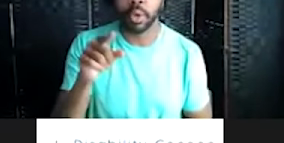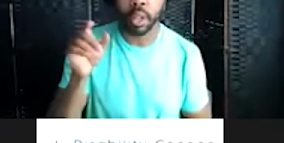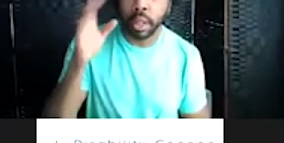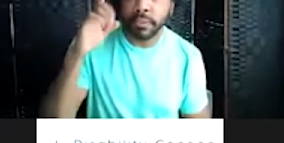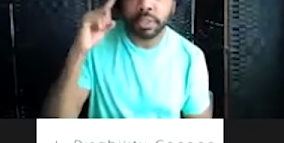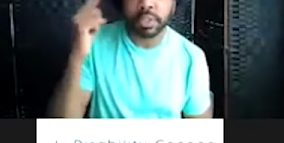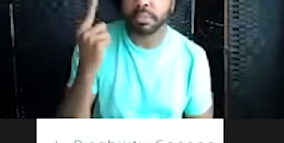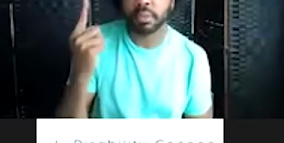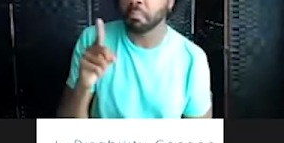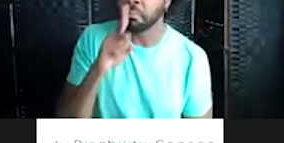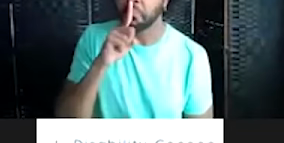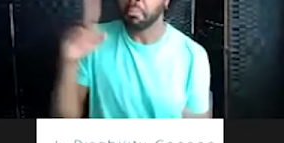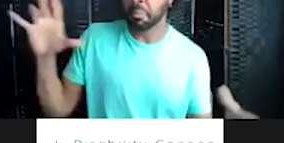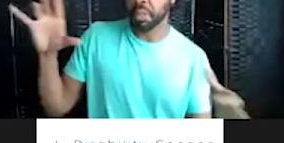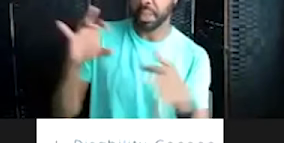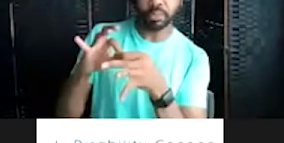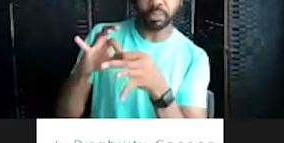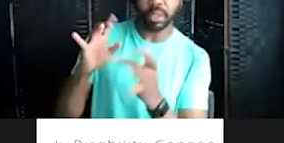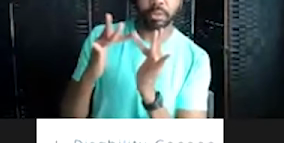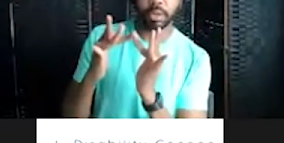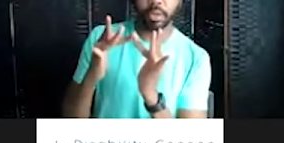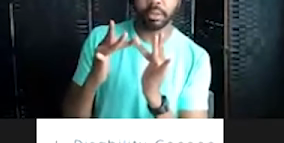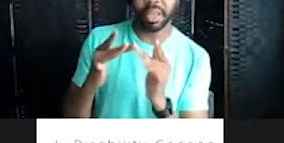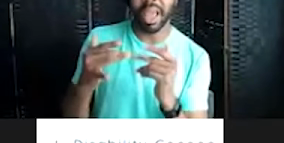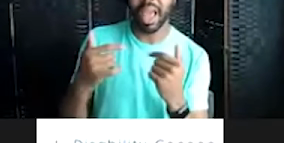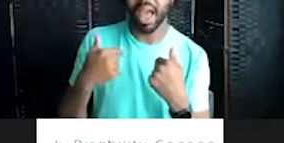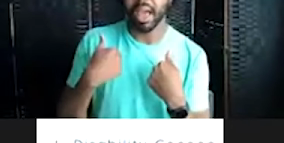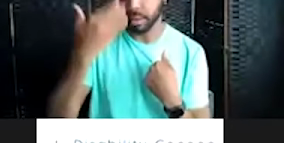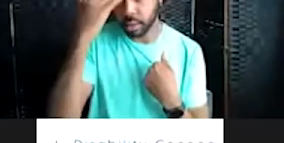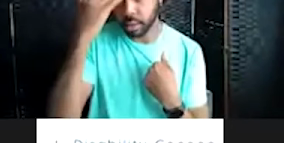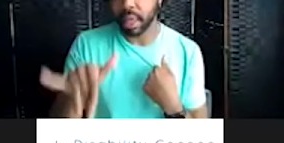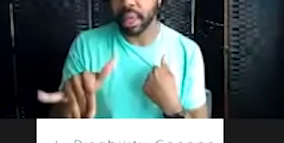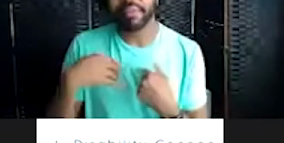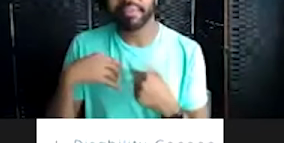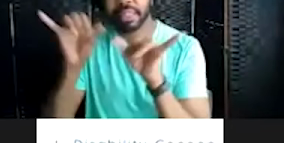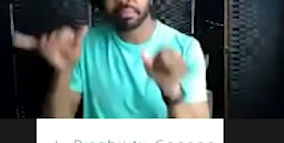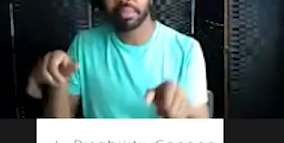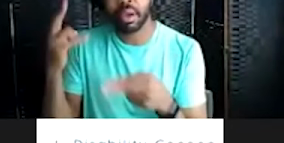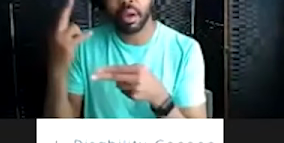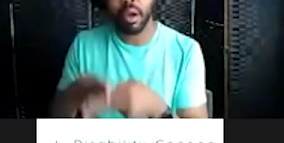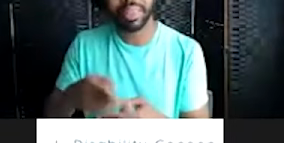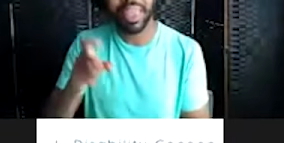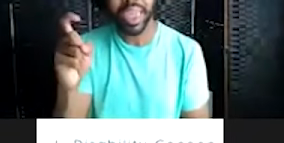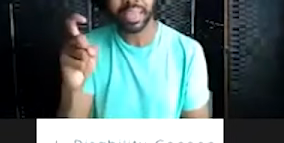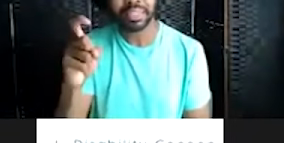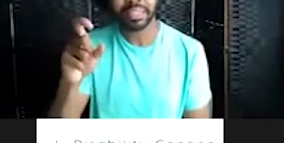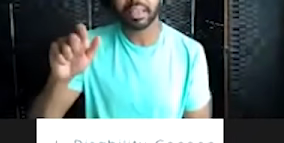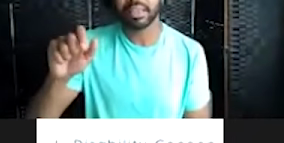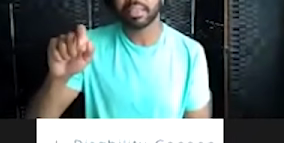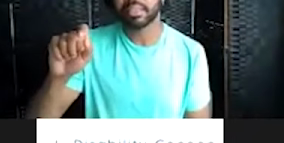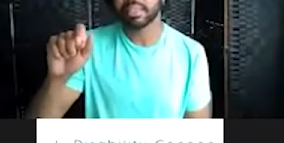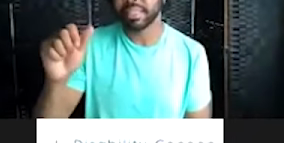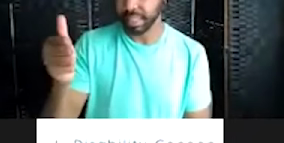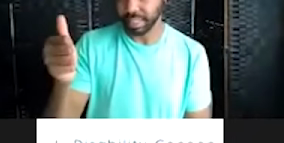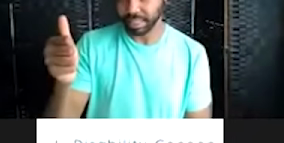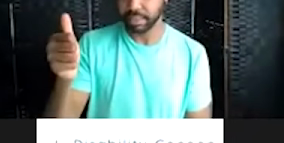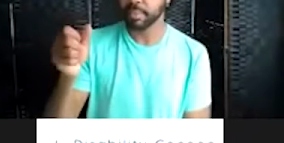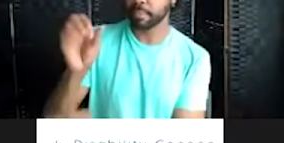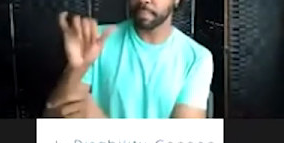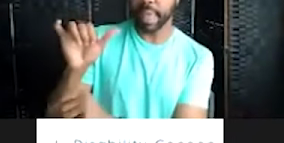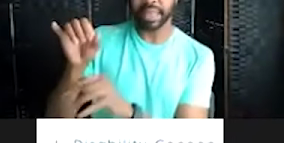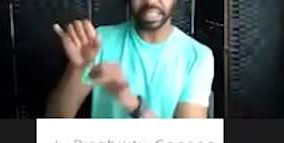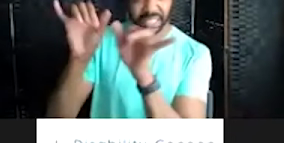internet, I do know that there's a system called the X10 system that's available, and